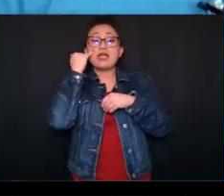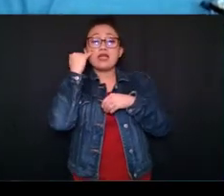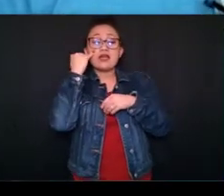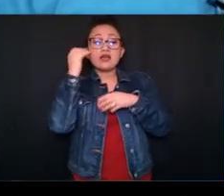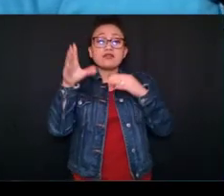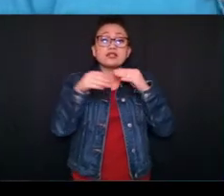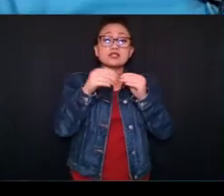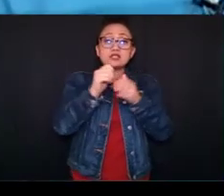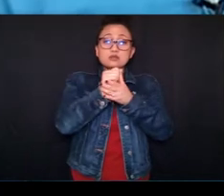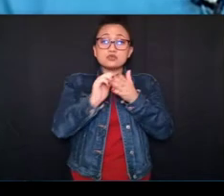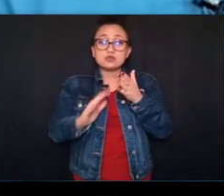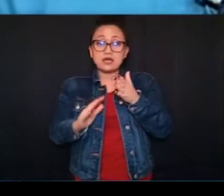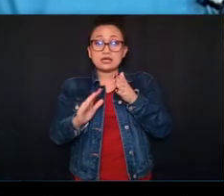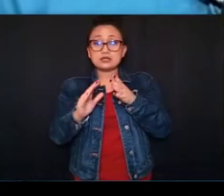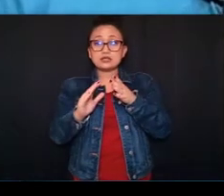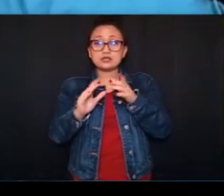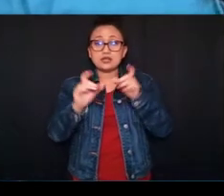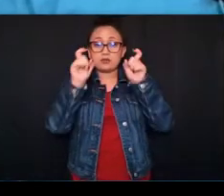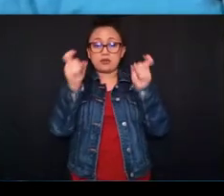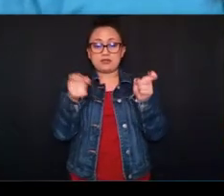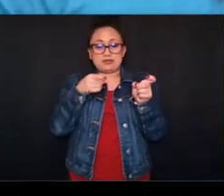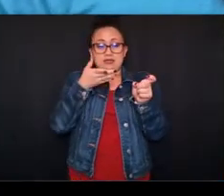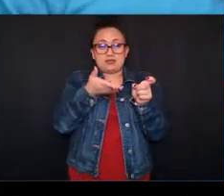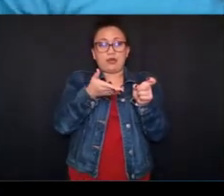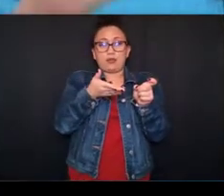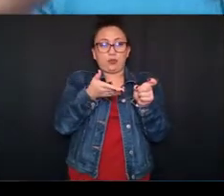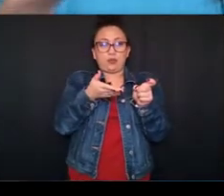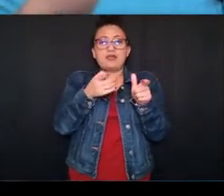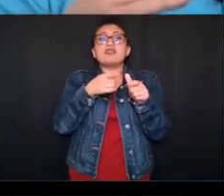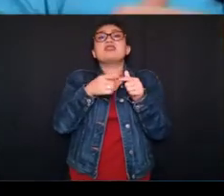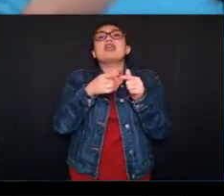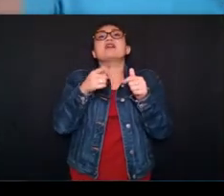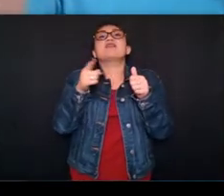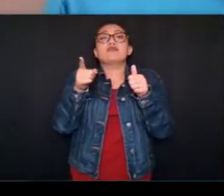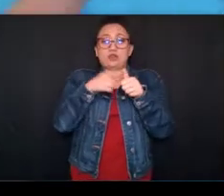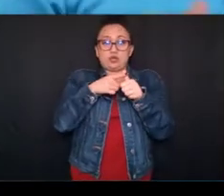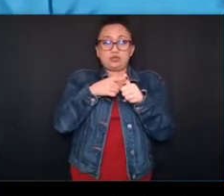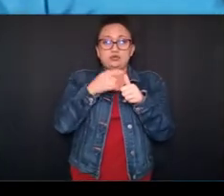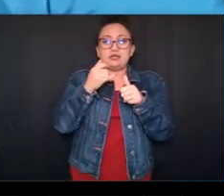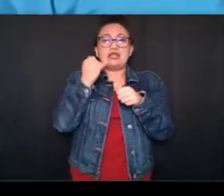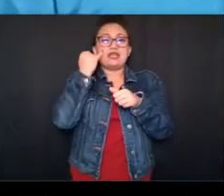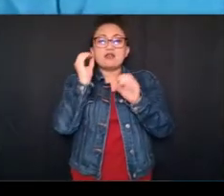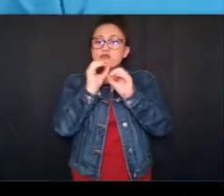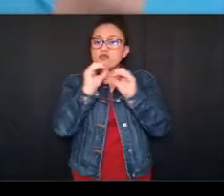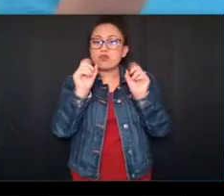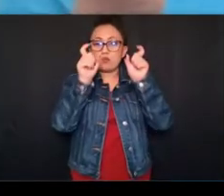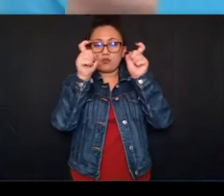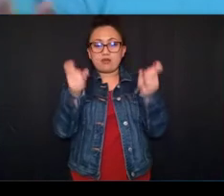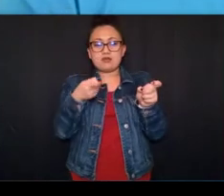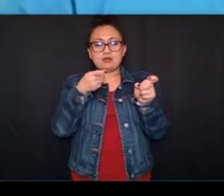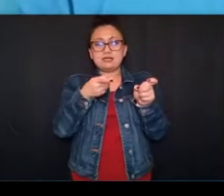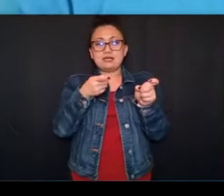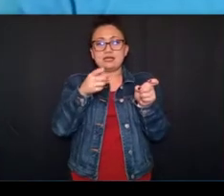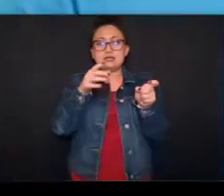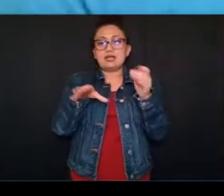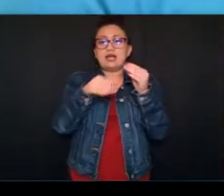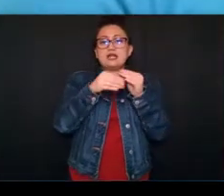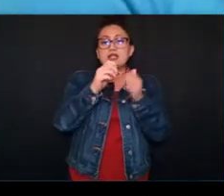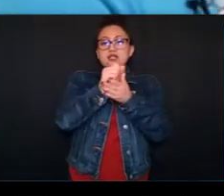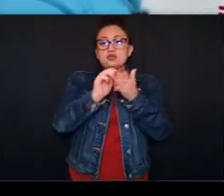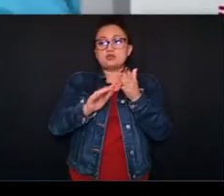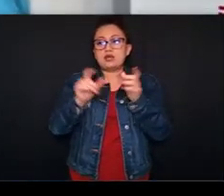inside parentheses, because then you have to do them first. So you just kind of have to keep an eye on the ordering, and there's only 3 rules at this level